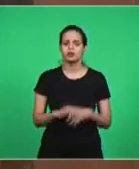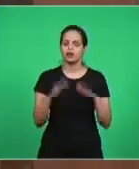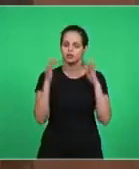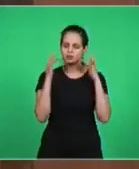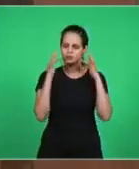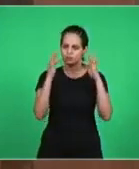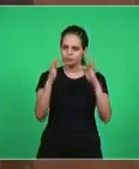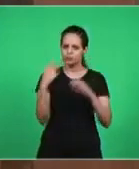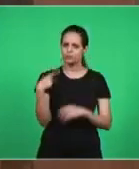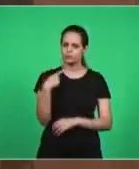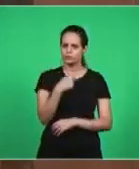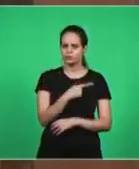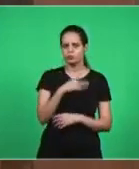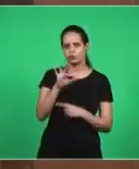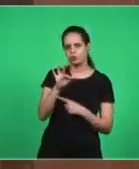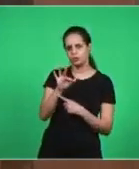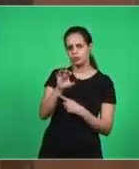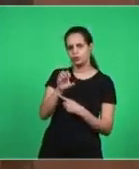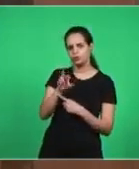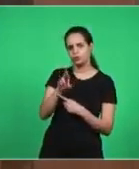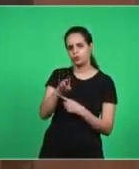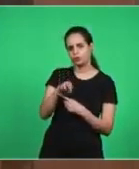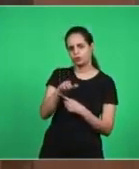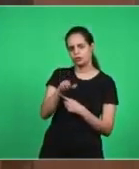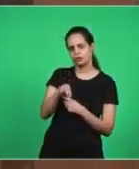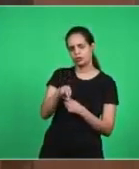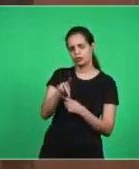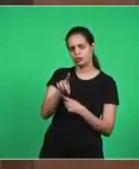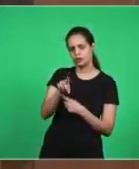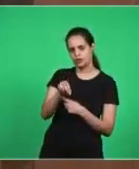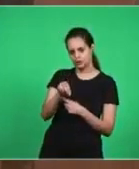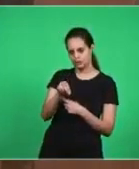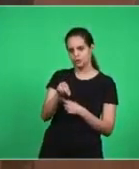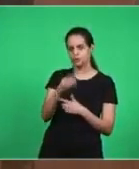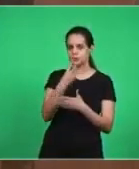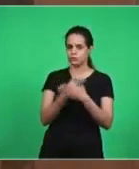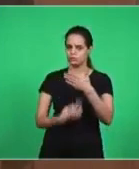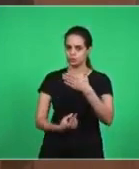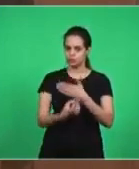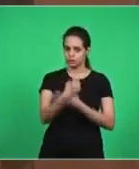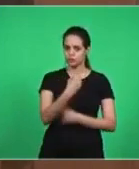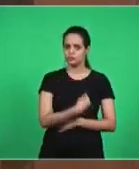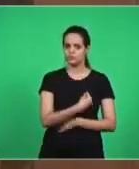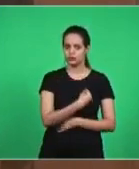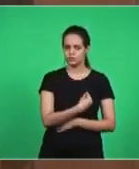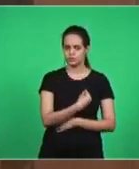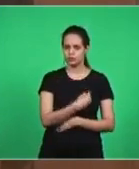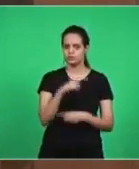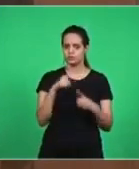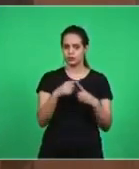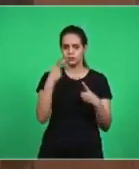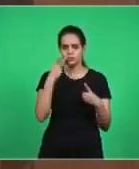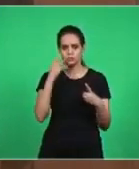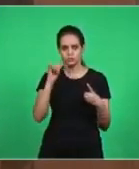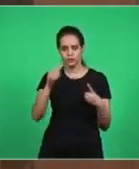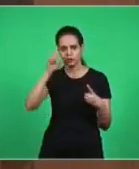7. You saw the testimony of the brother about the Trinity present in this verse. The